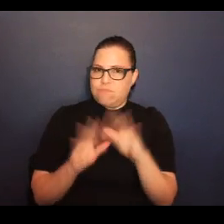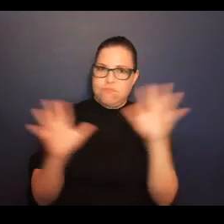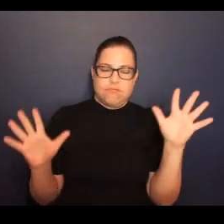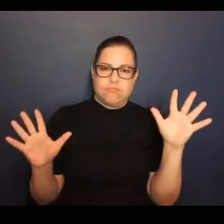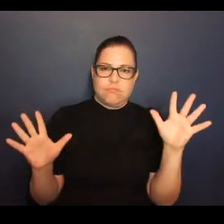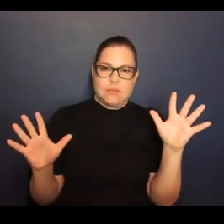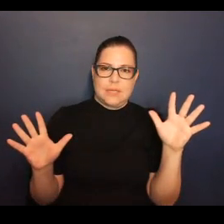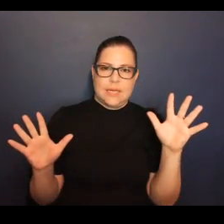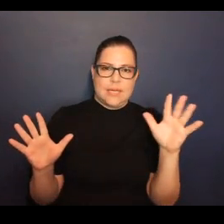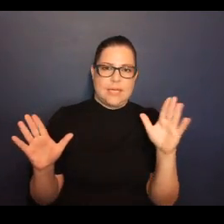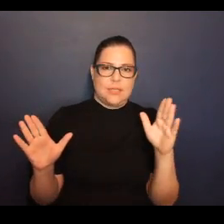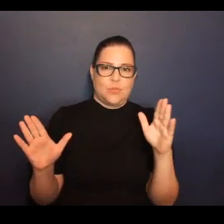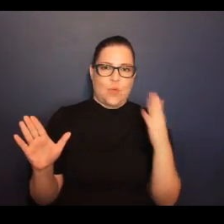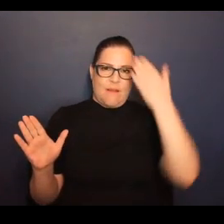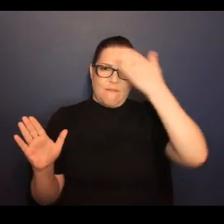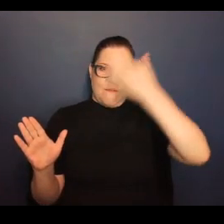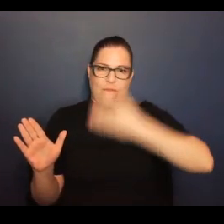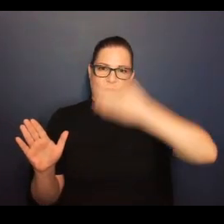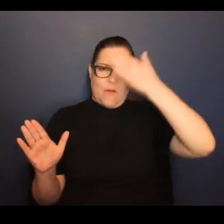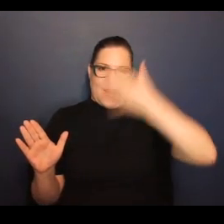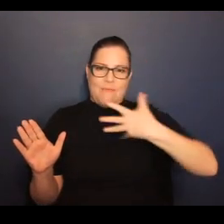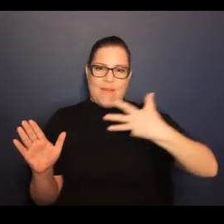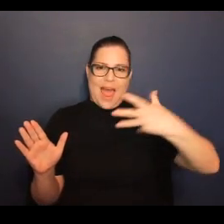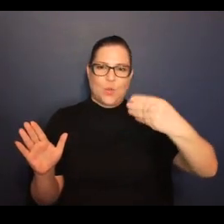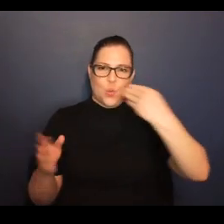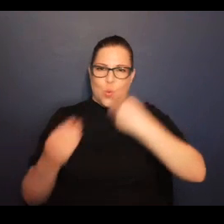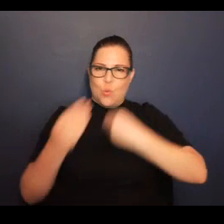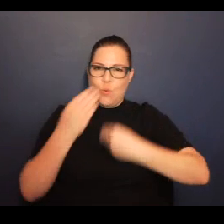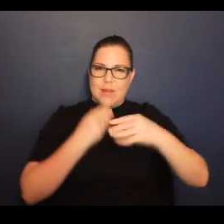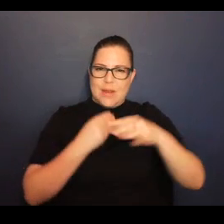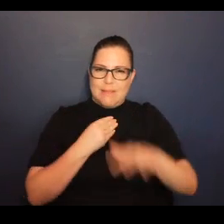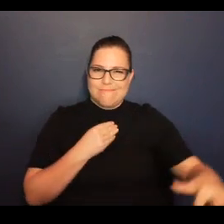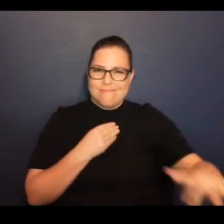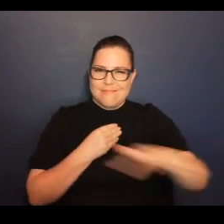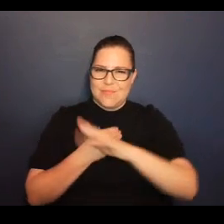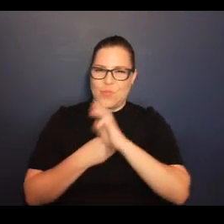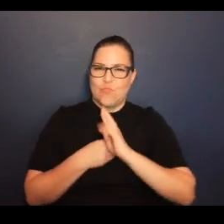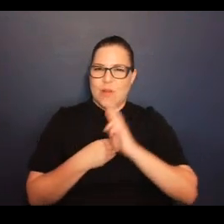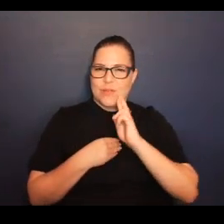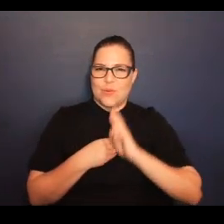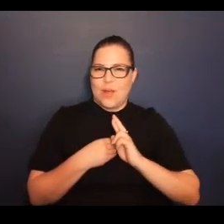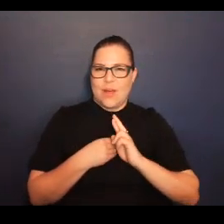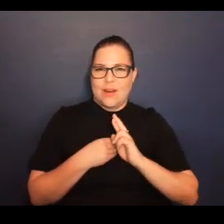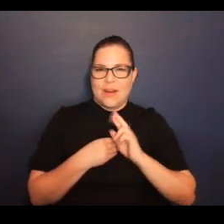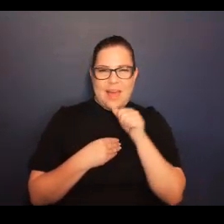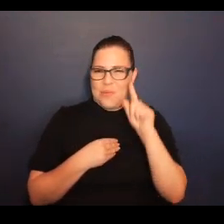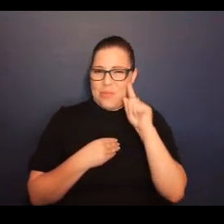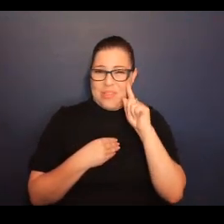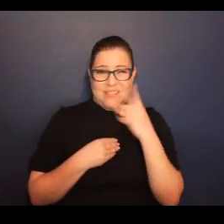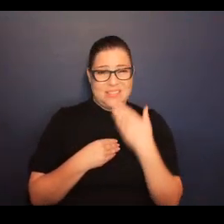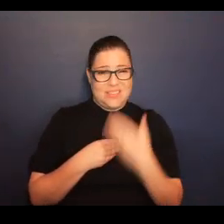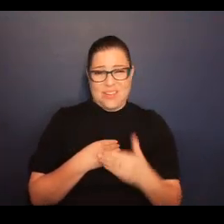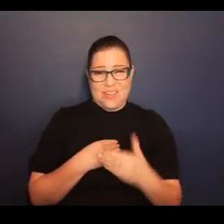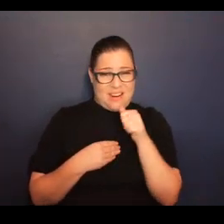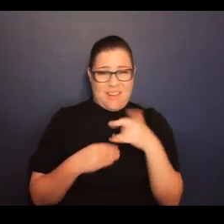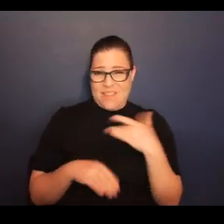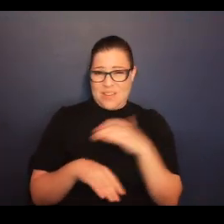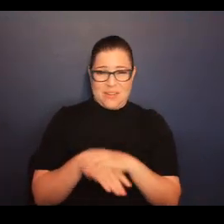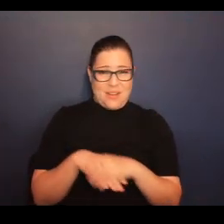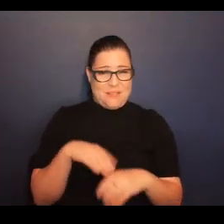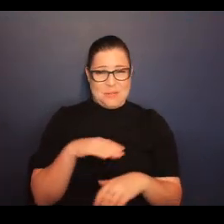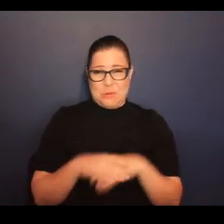It's directly in front of what would be the outdoor eating areas. I don't think that is acceptable or comfortable or ideal in